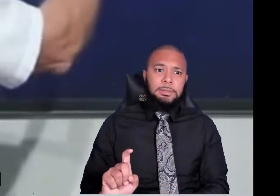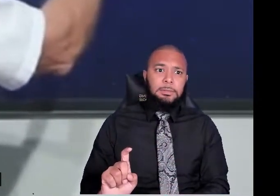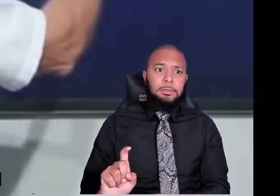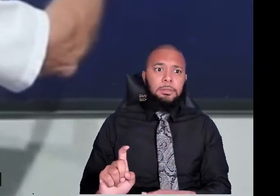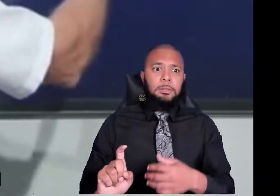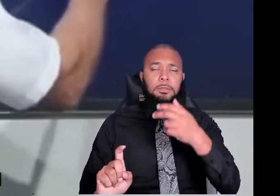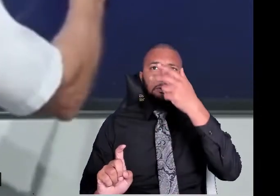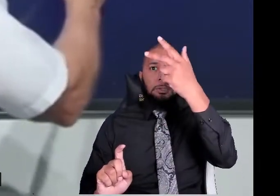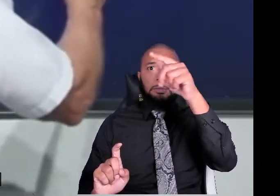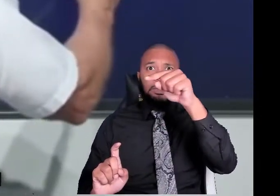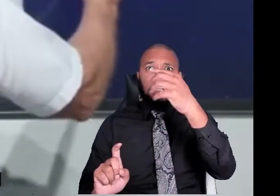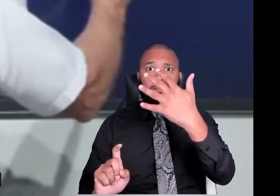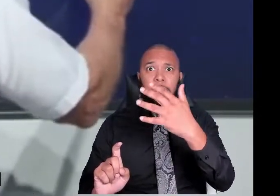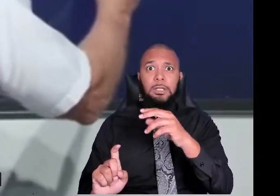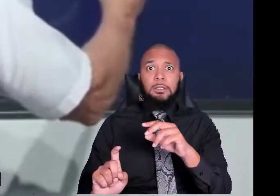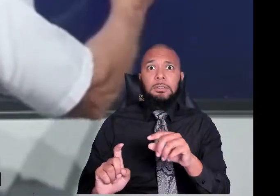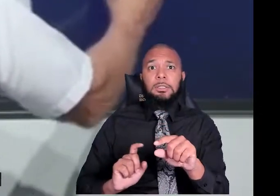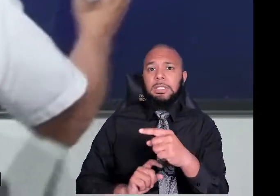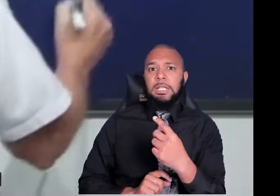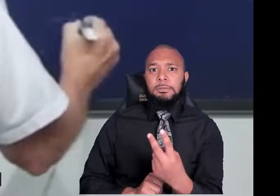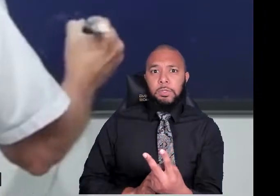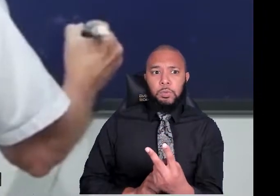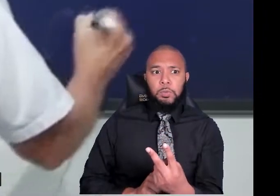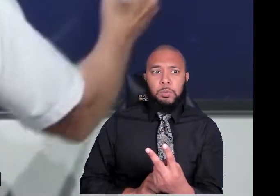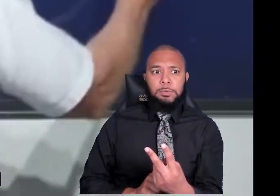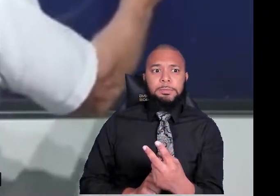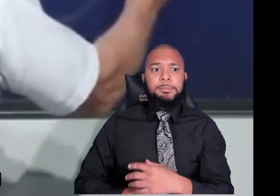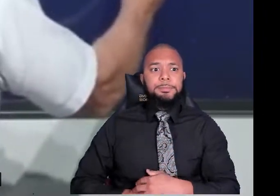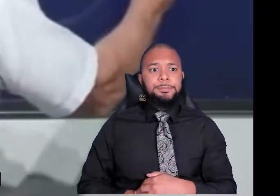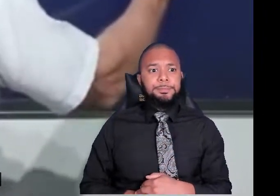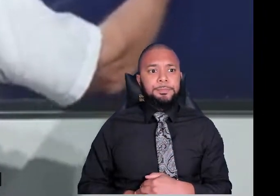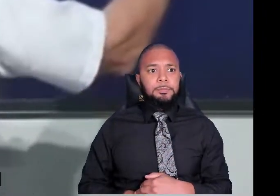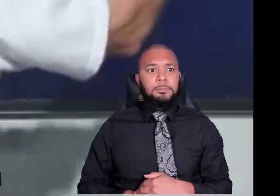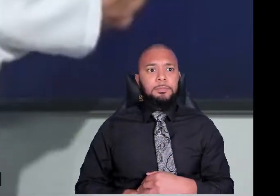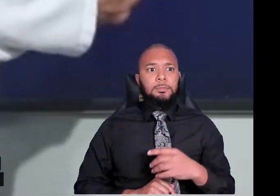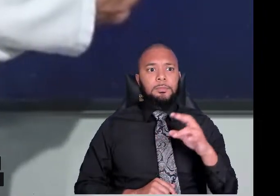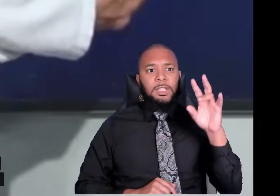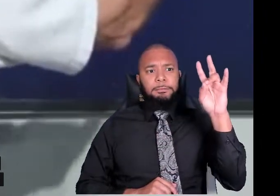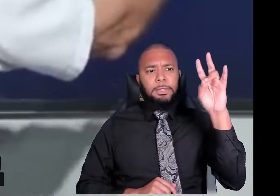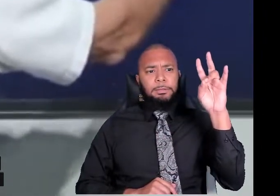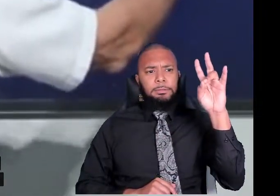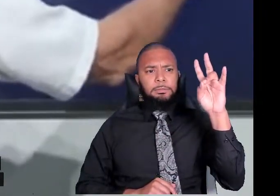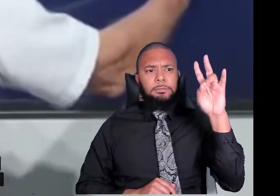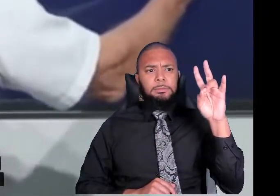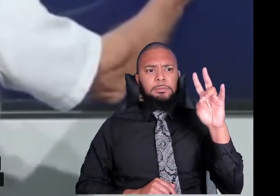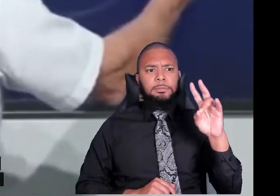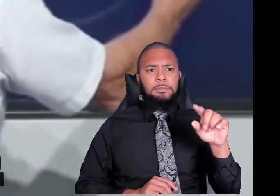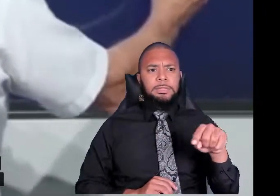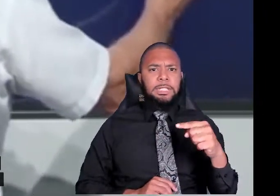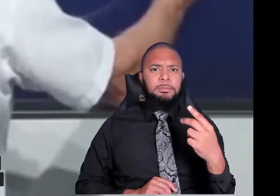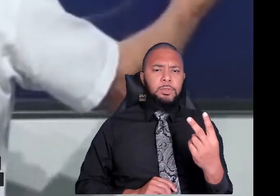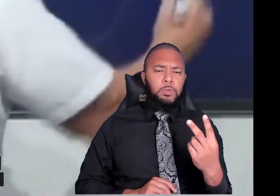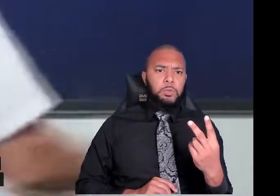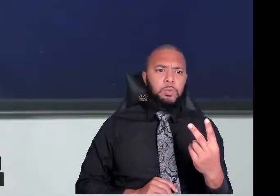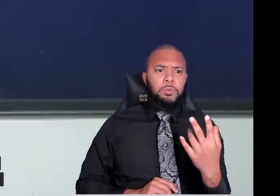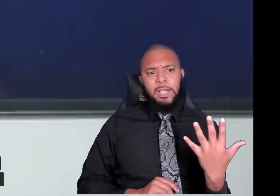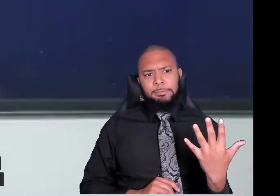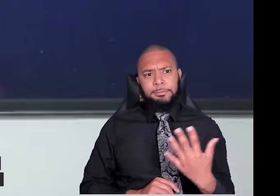and negative 5y, which is negative 2y. We would have 7 and negative 2, which is